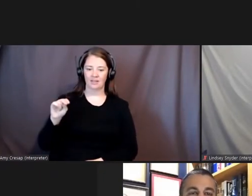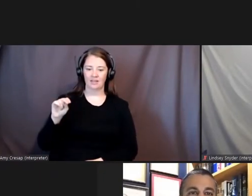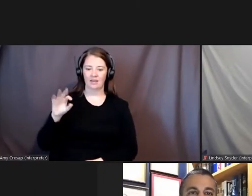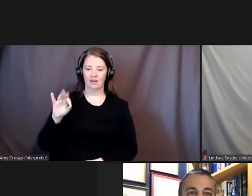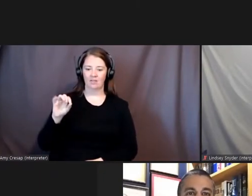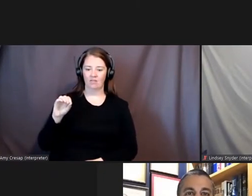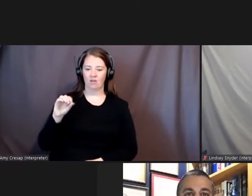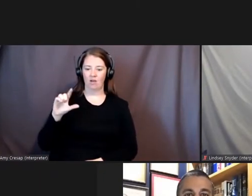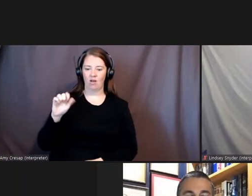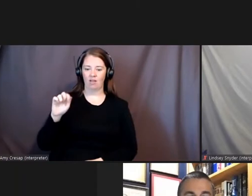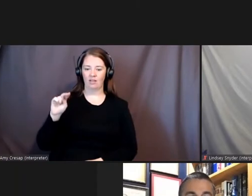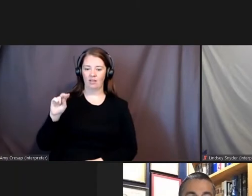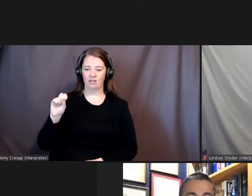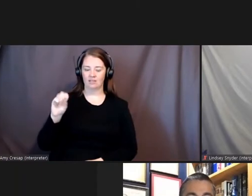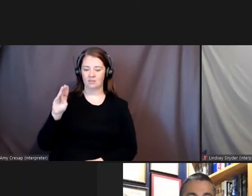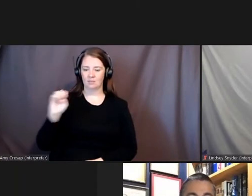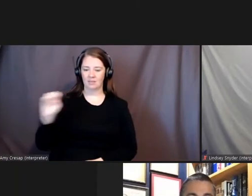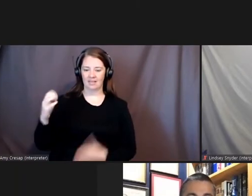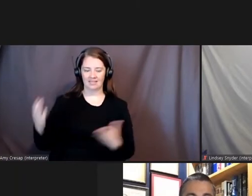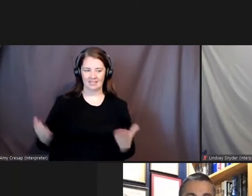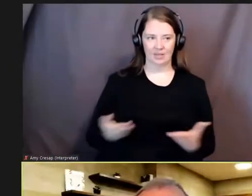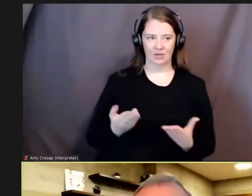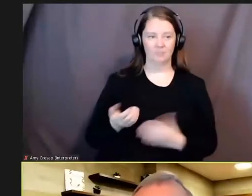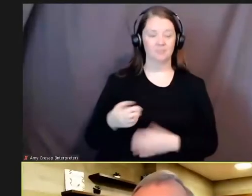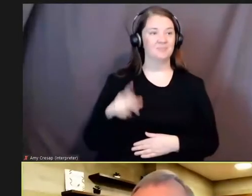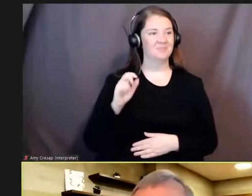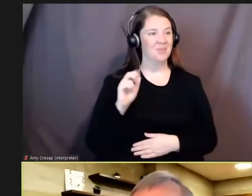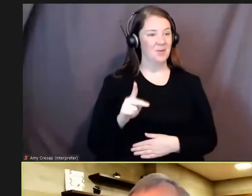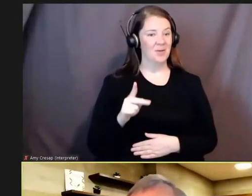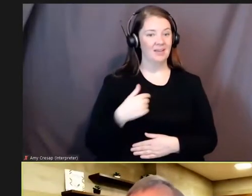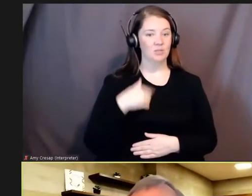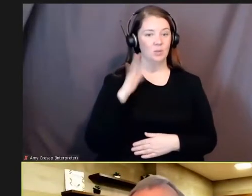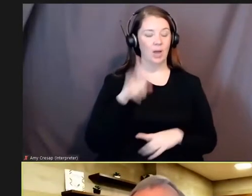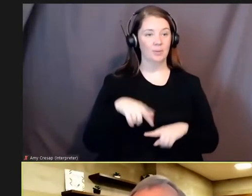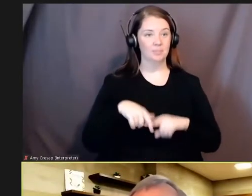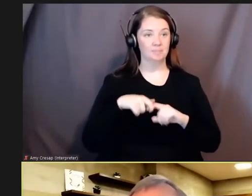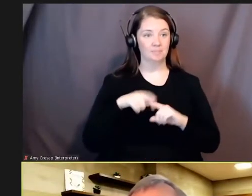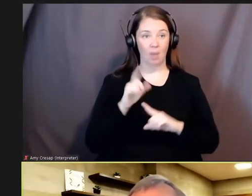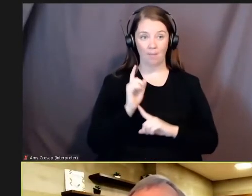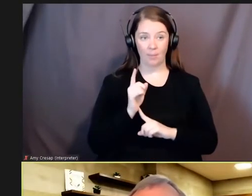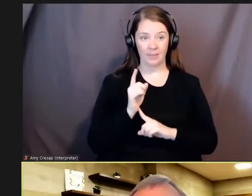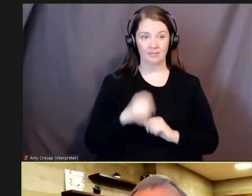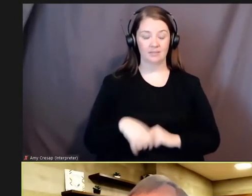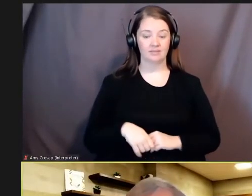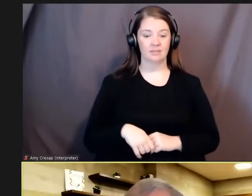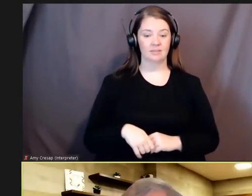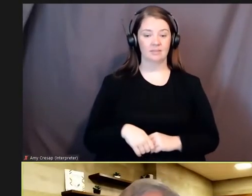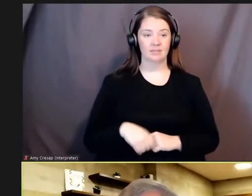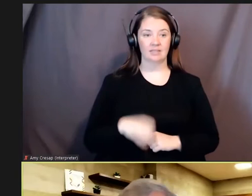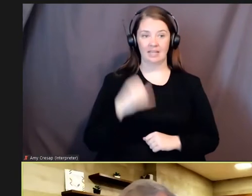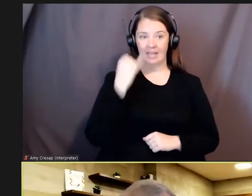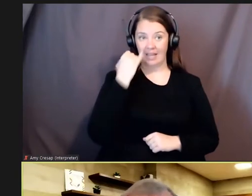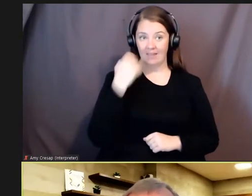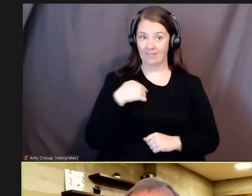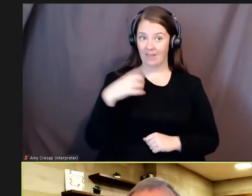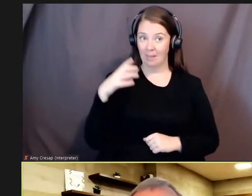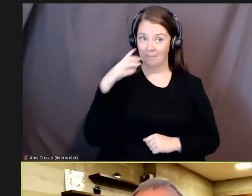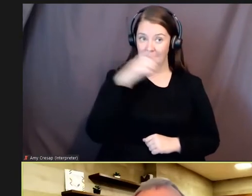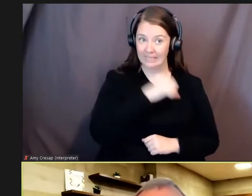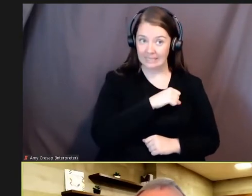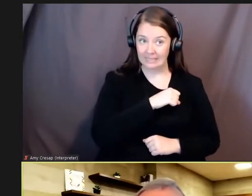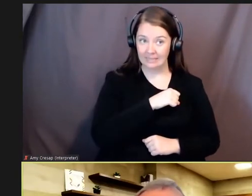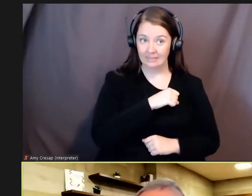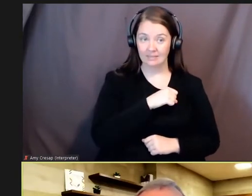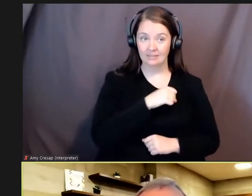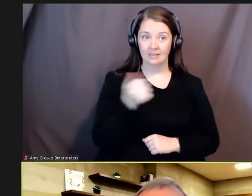Telecom. Okay. So let me just take a moment here. If I missed